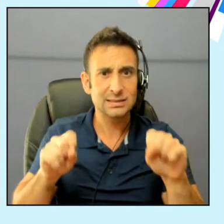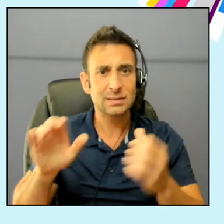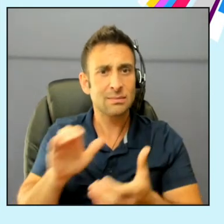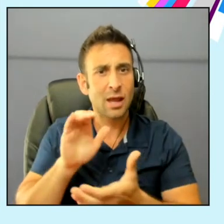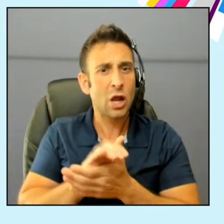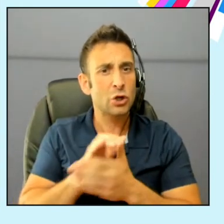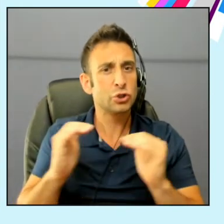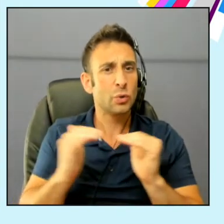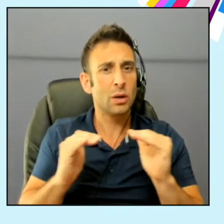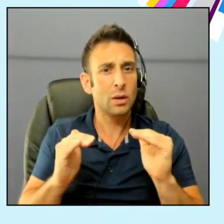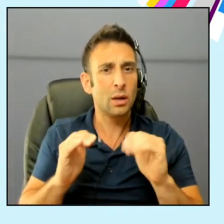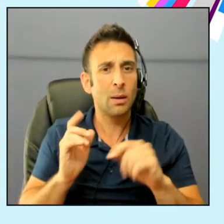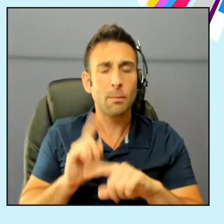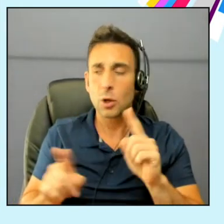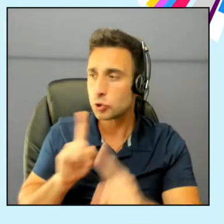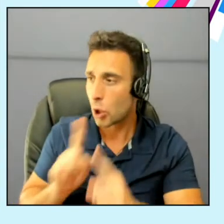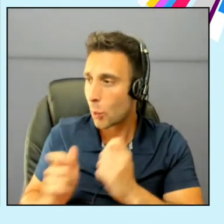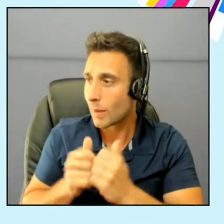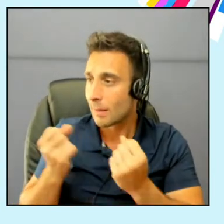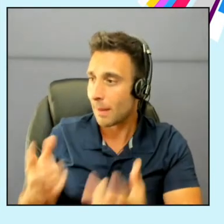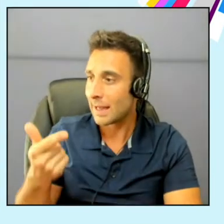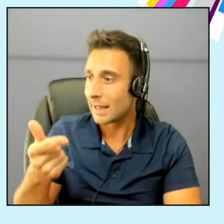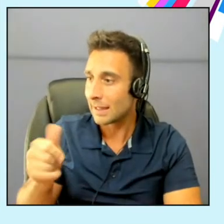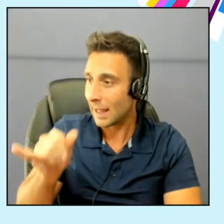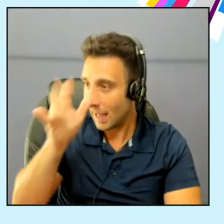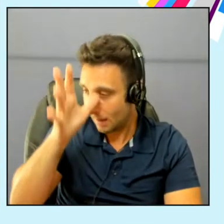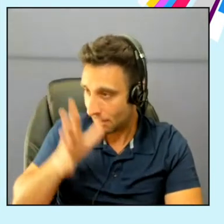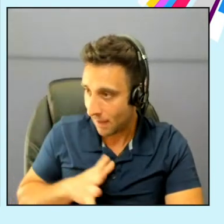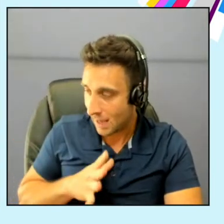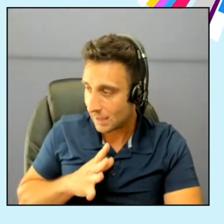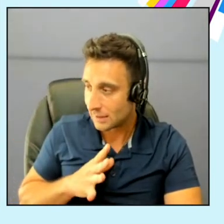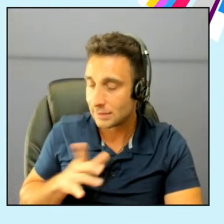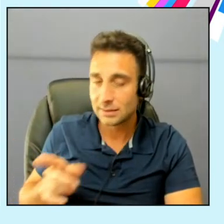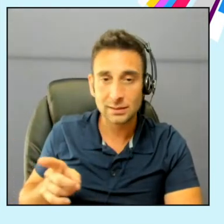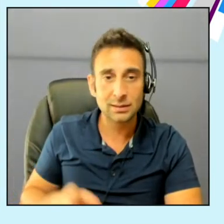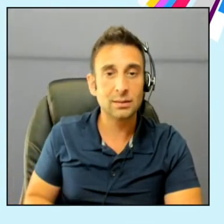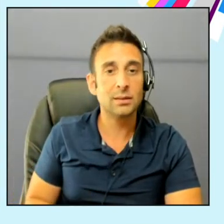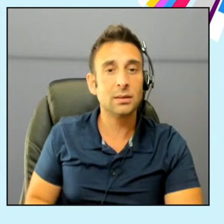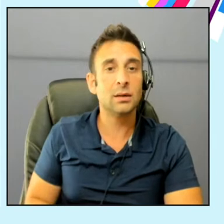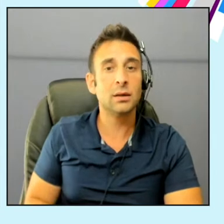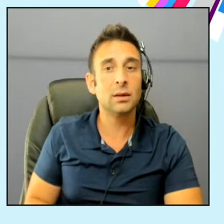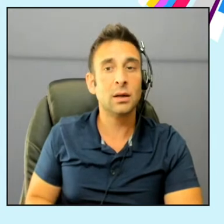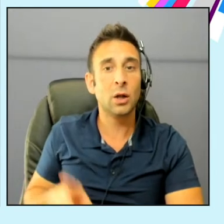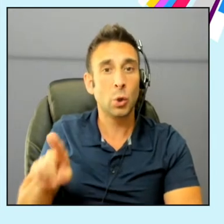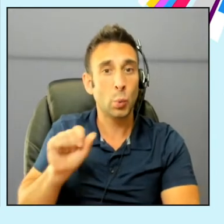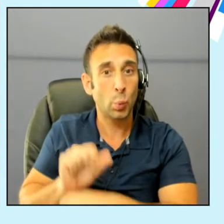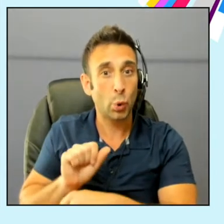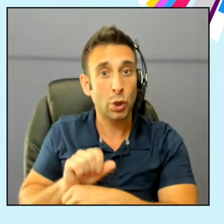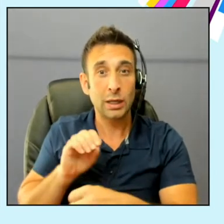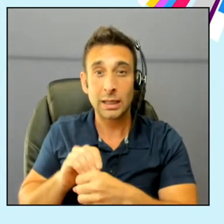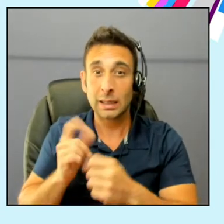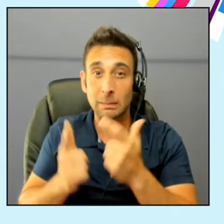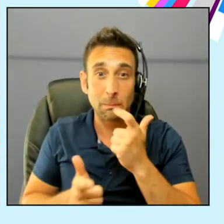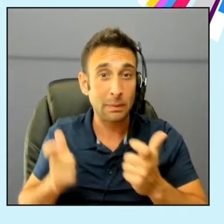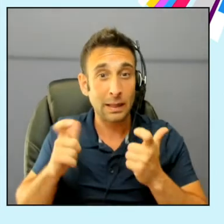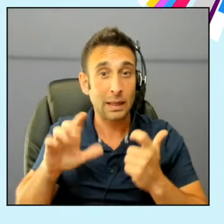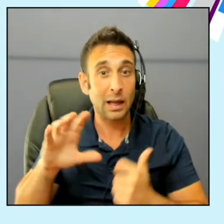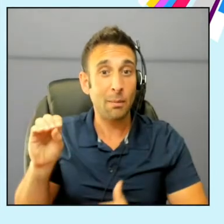know, many gay men in particular, working in big multinationals like Microsoft,